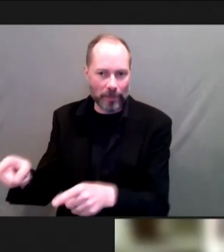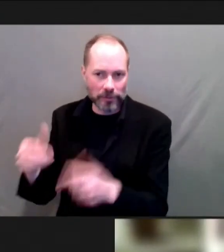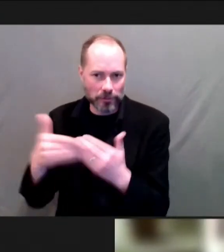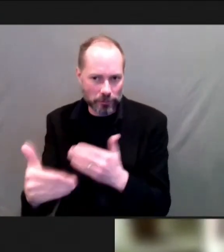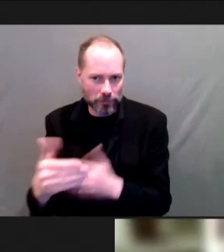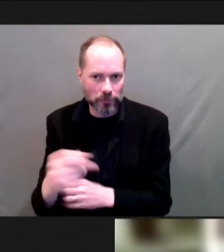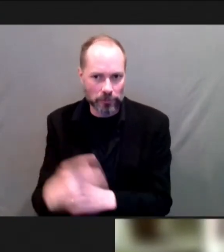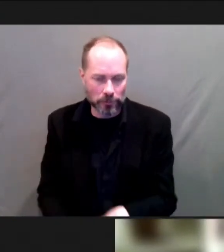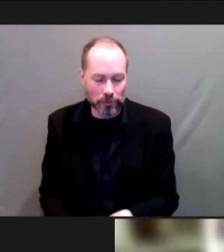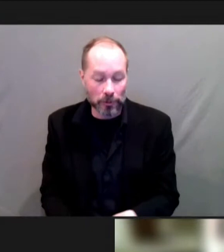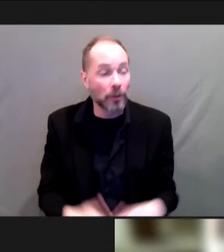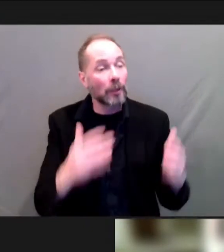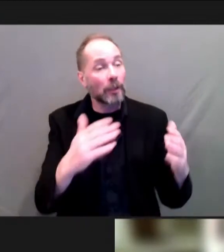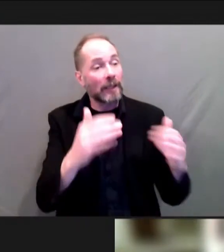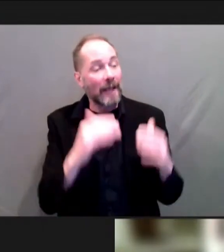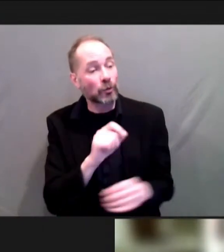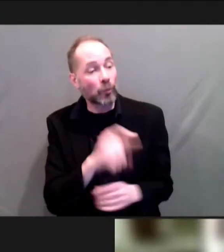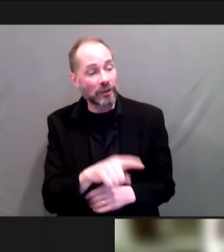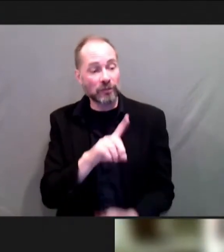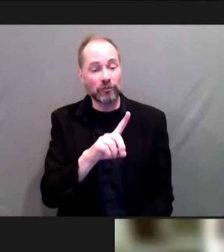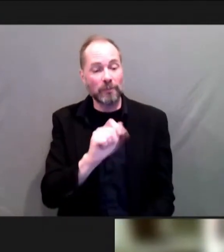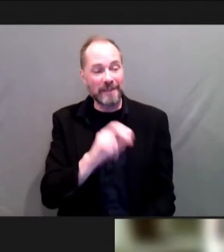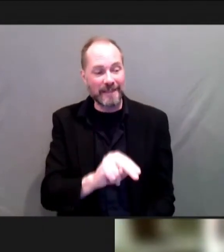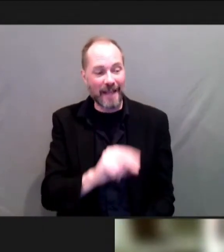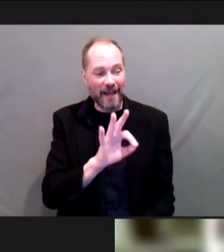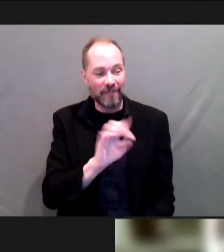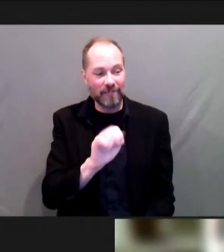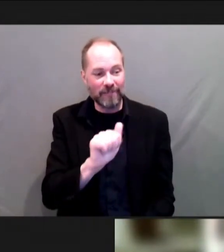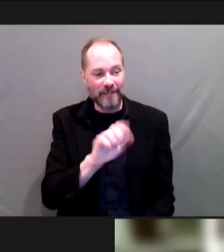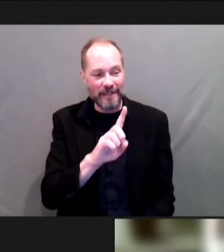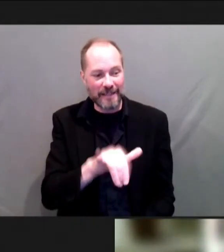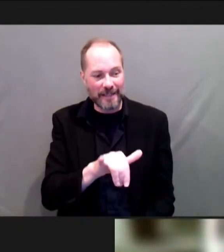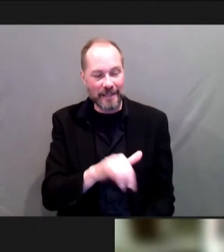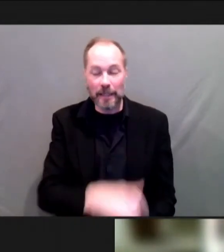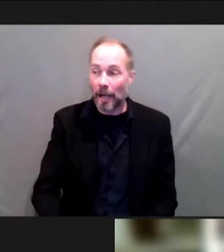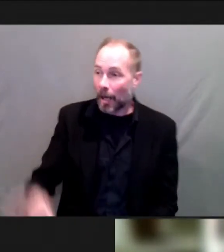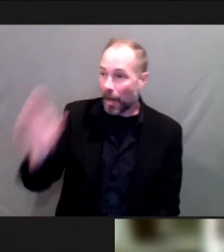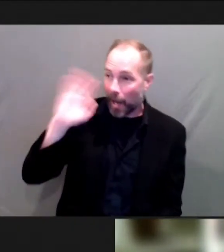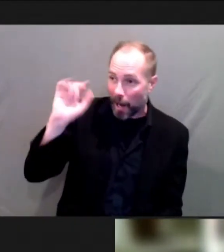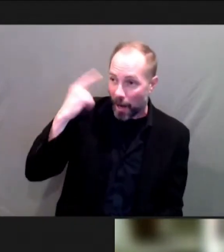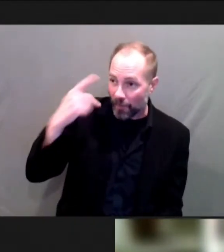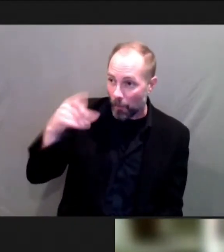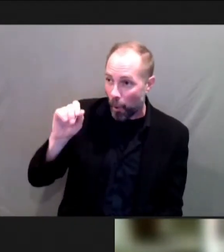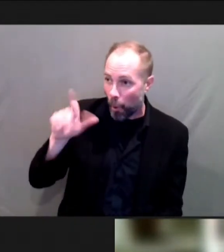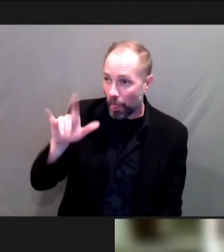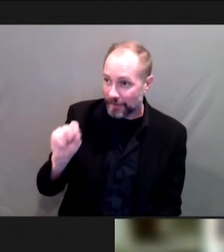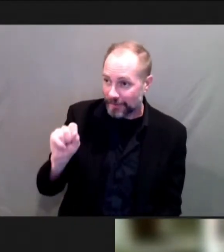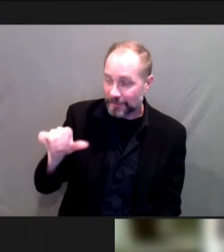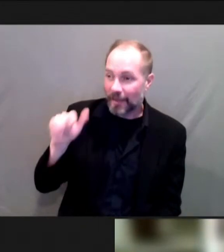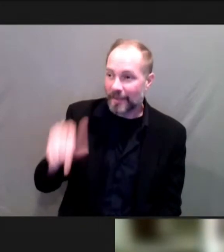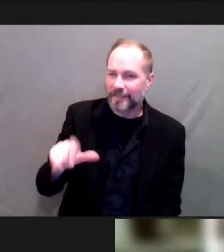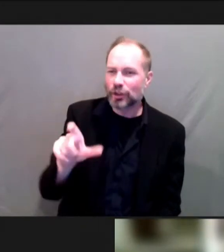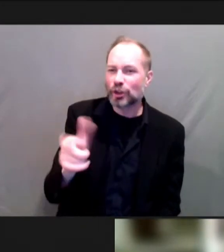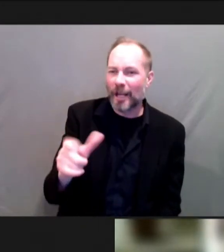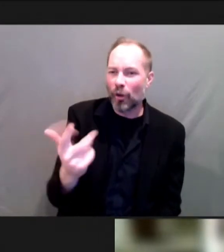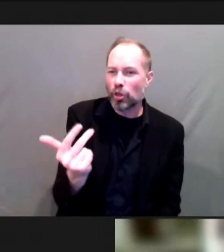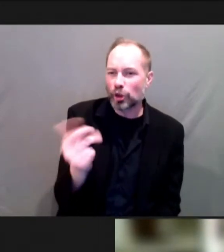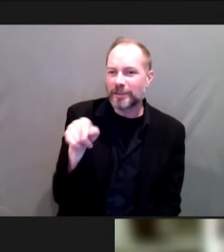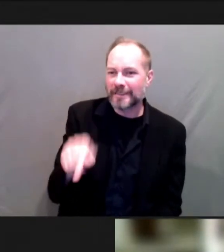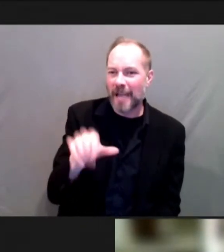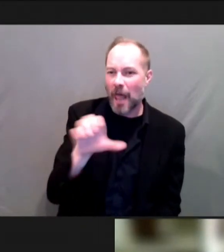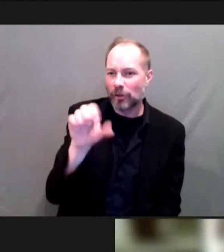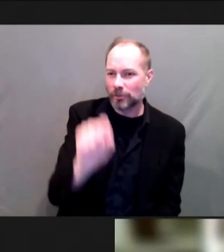Our next question is from Dan Beatty. Go ahead, Dan. Hello, Governor Polis. This is Dan Beatty with KRDO News Channel 13 down in